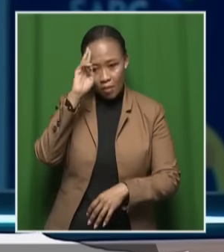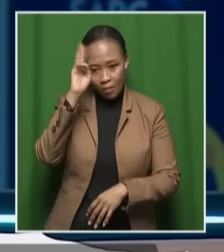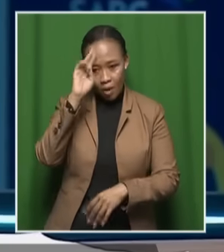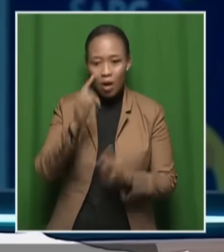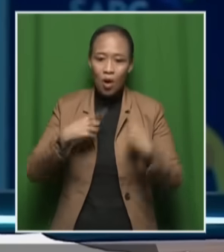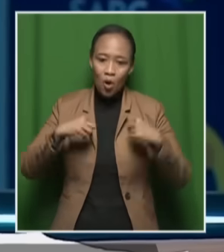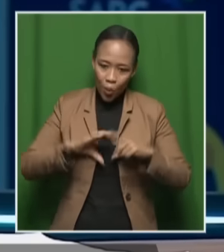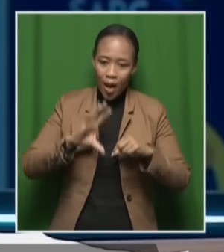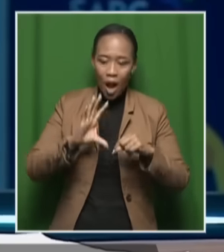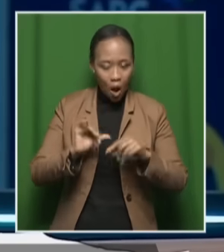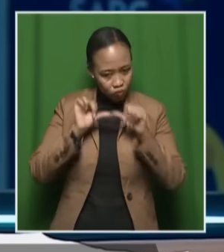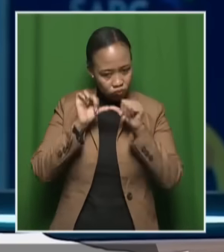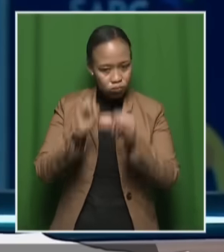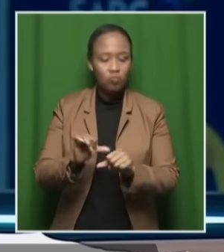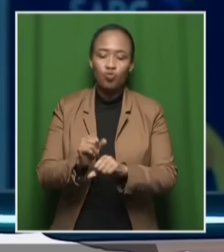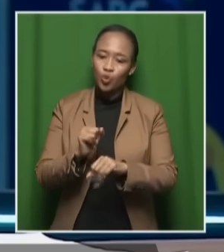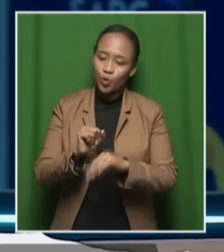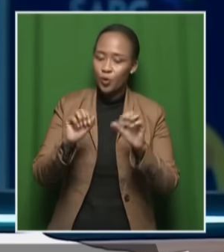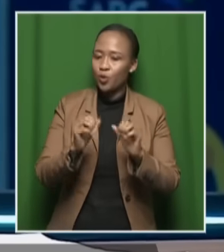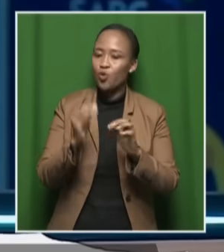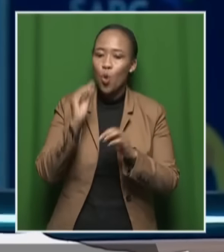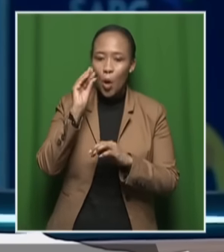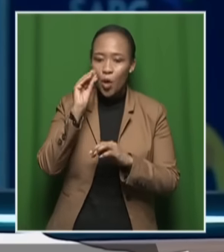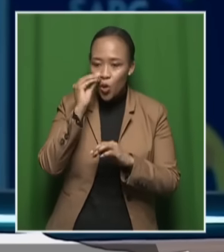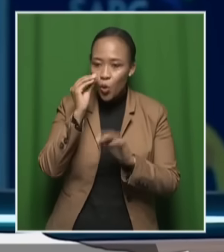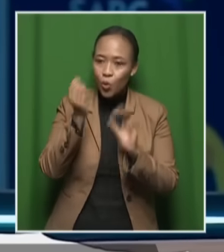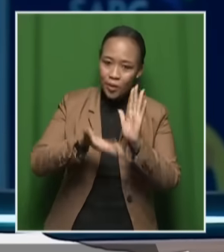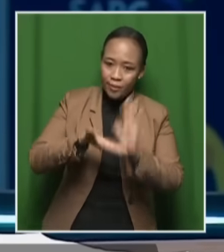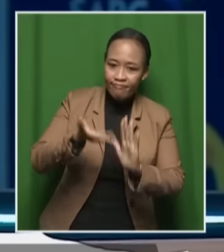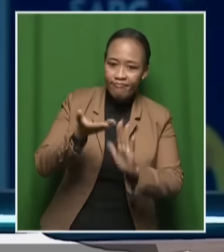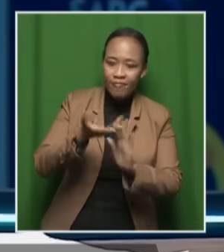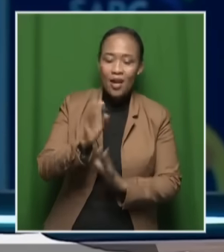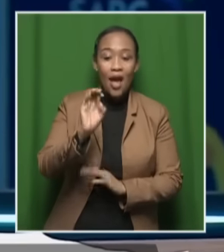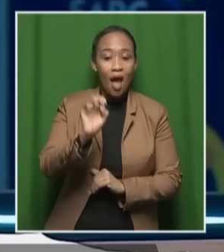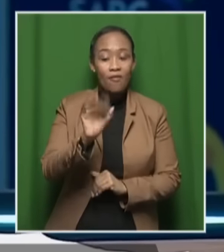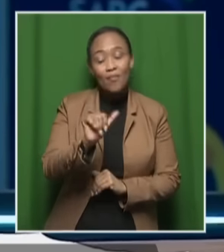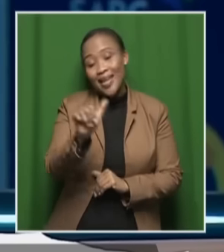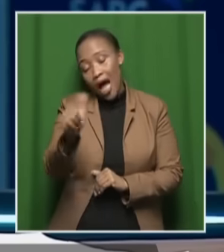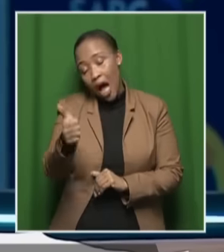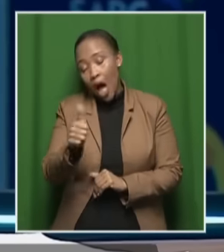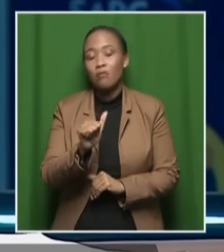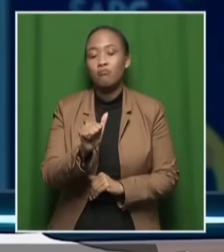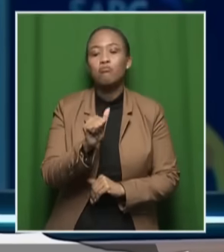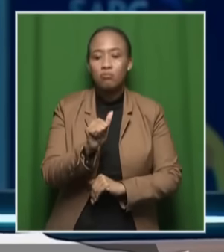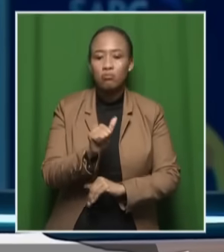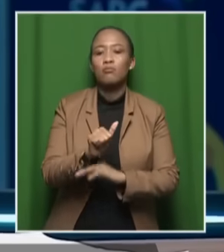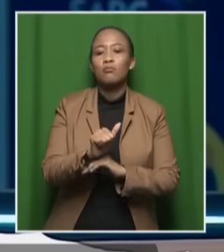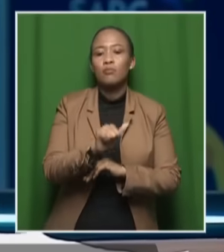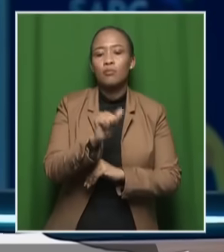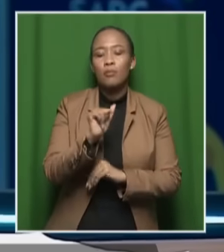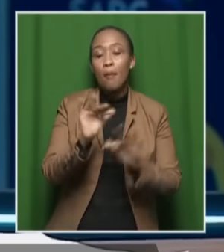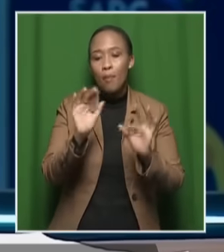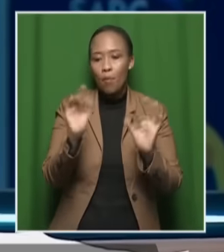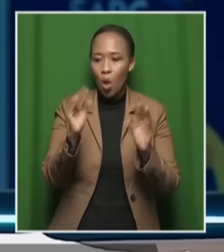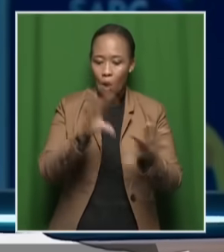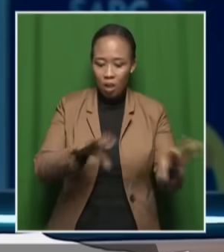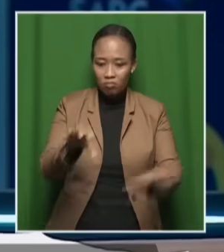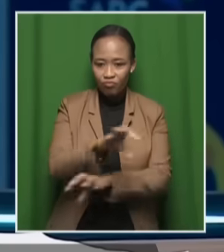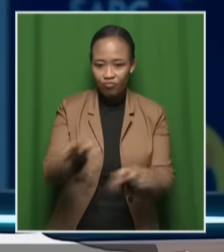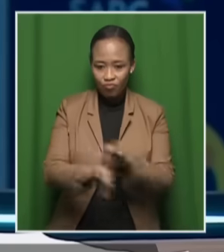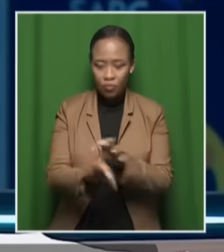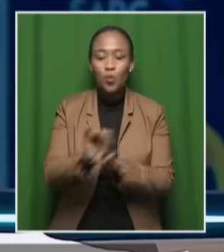on SABC, and you will be able to hear more of this on the other platforms as well. And Liesel did run through it earlier, so we're